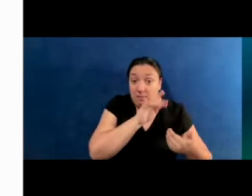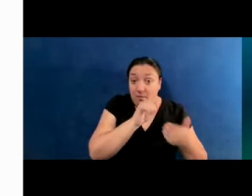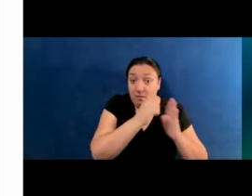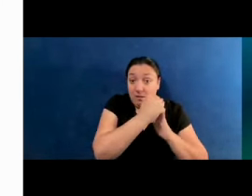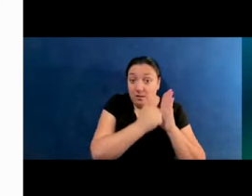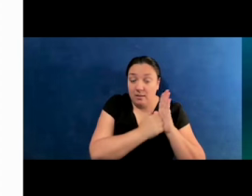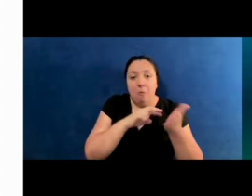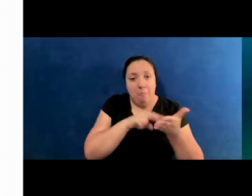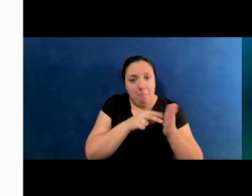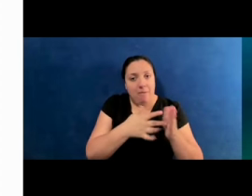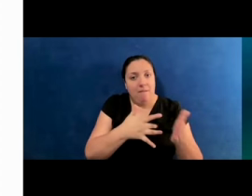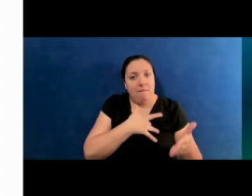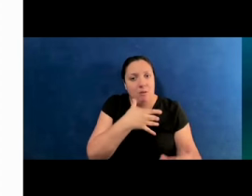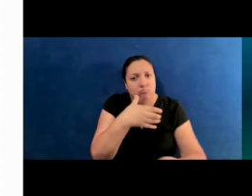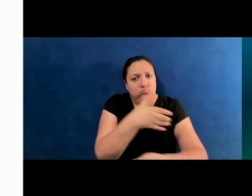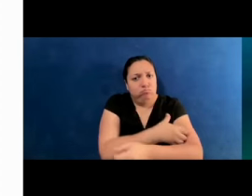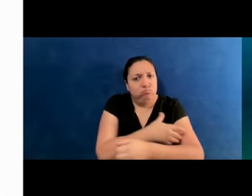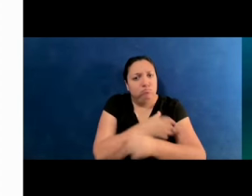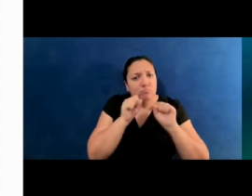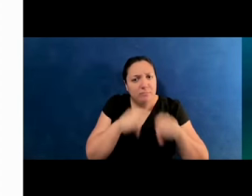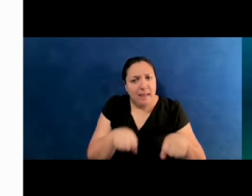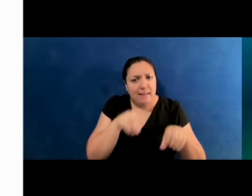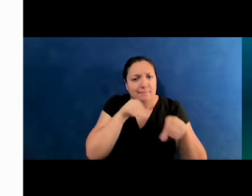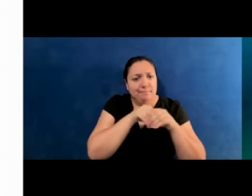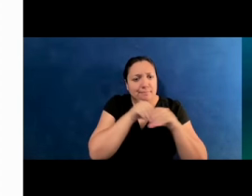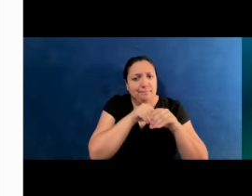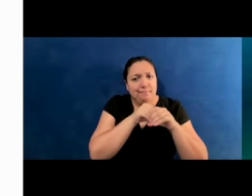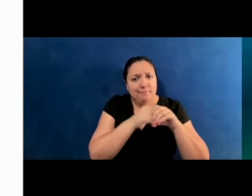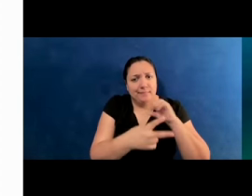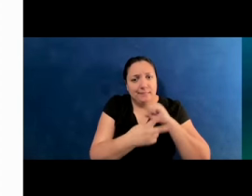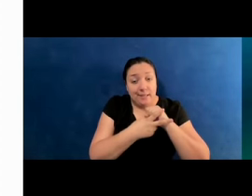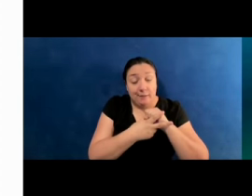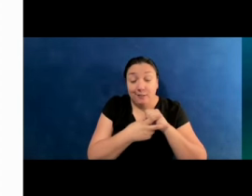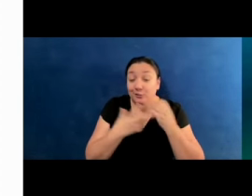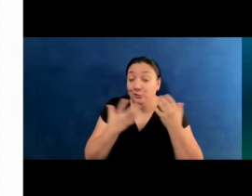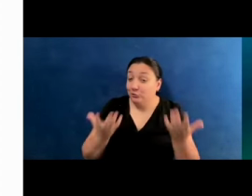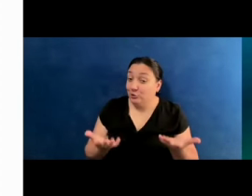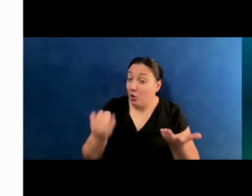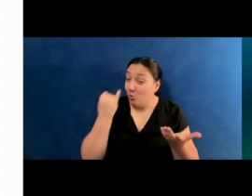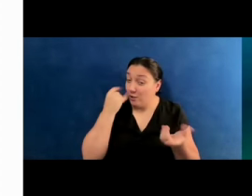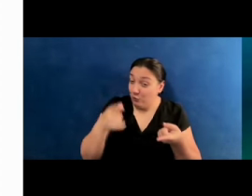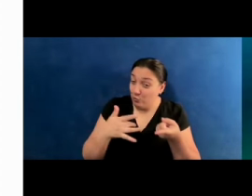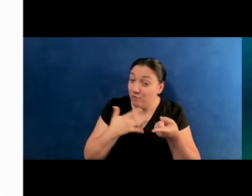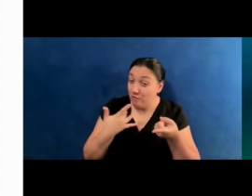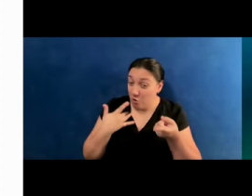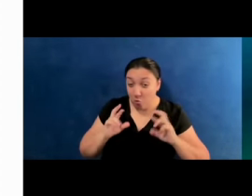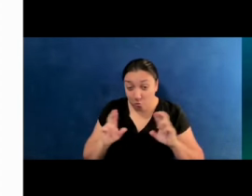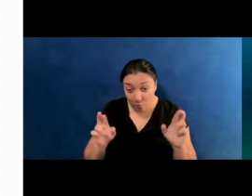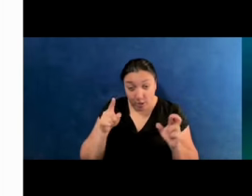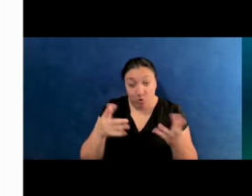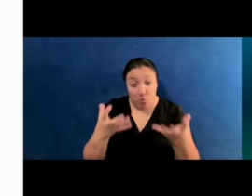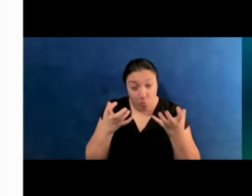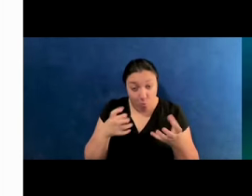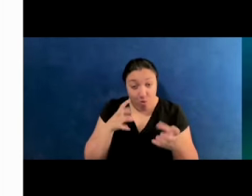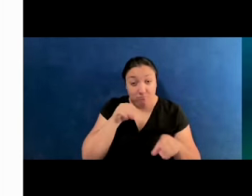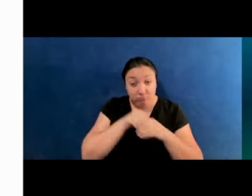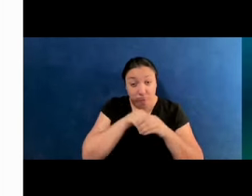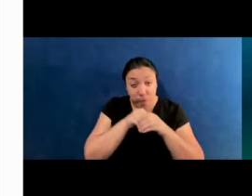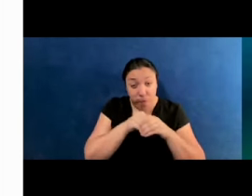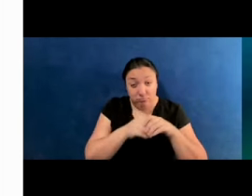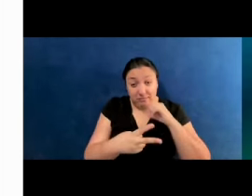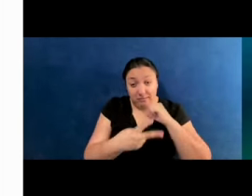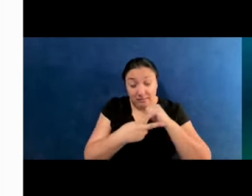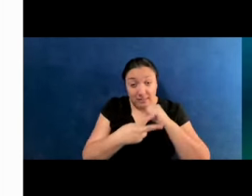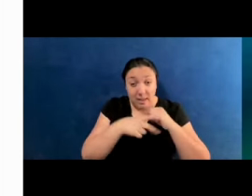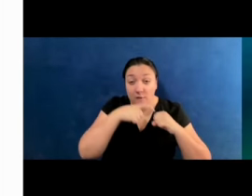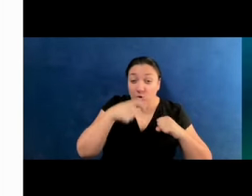account owners to save up. So if you are ready to think about saving up and not to have to focus